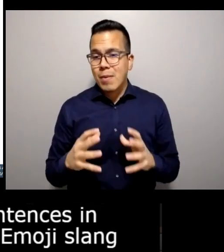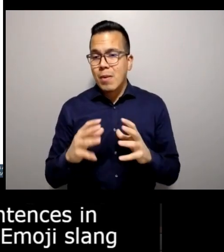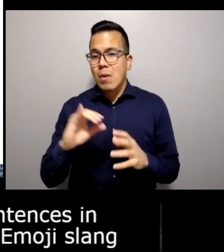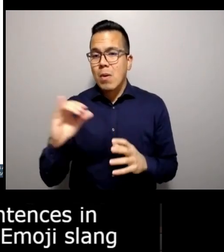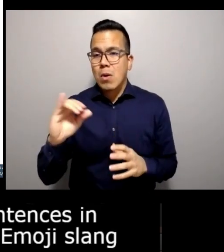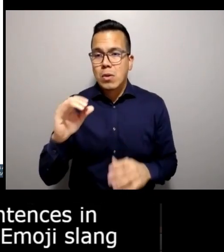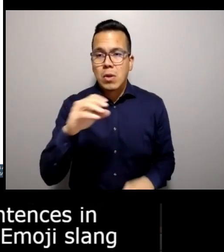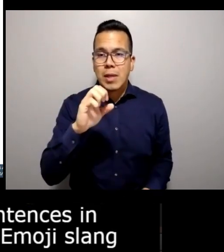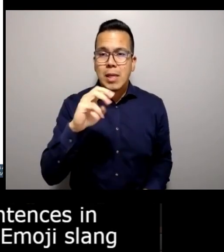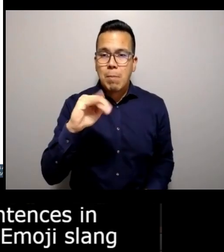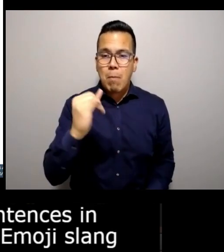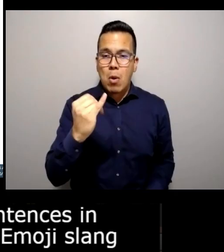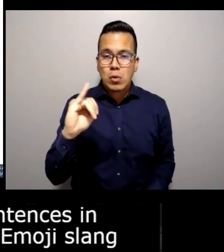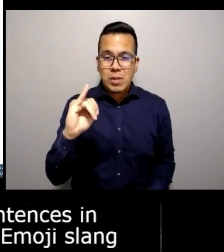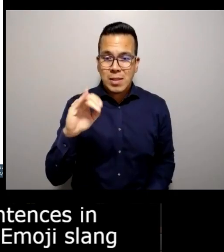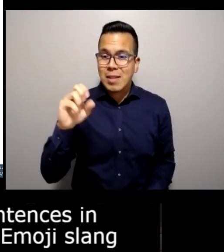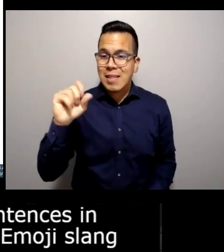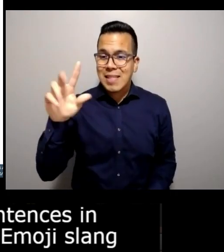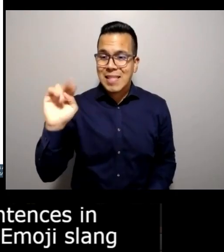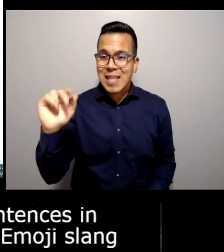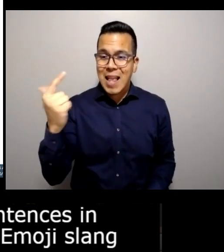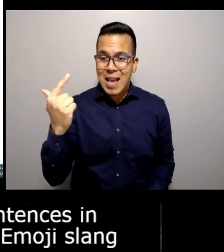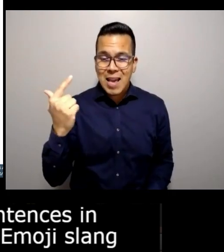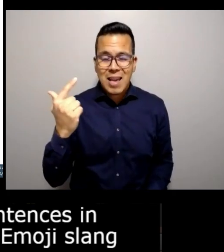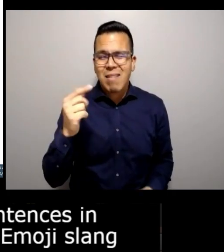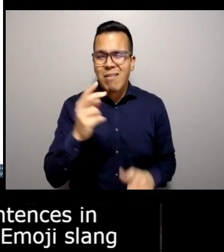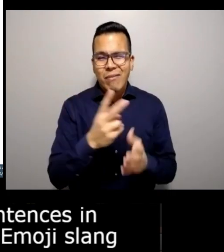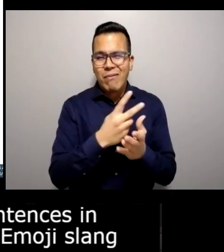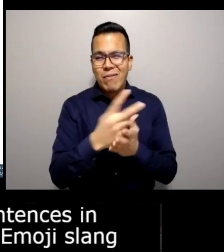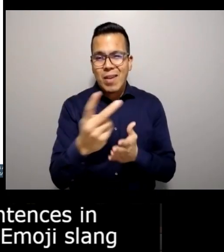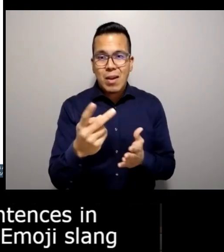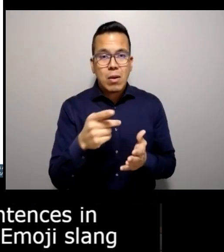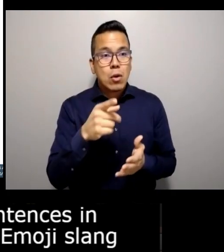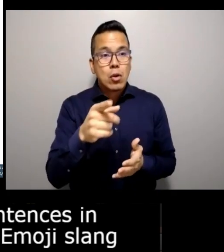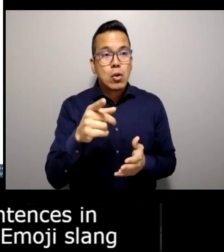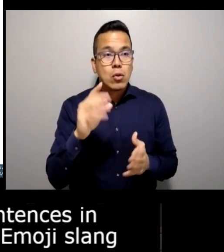You may know what you mean when you post eggplant, eggplant, eggplant raindrops.